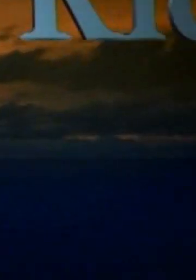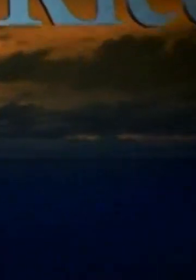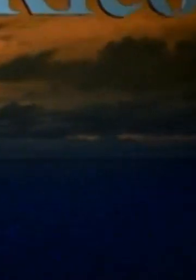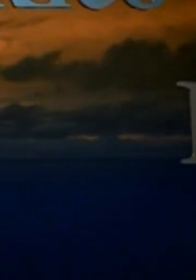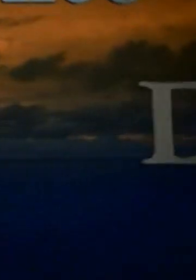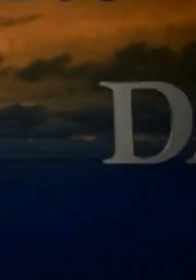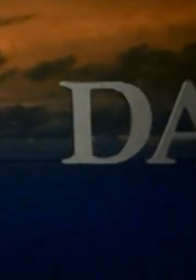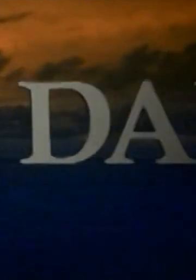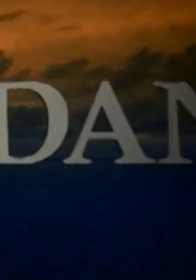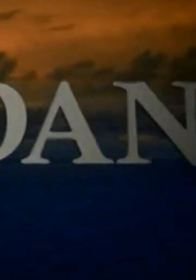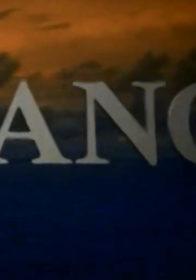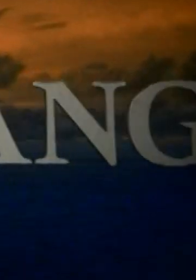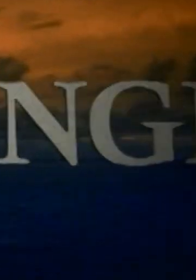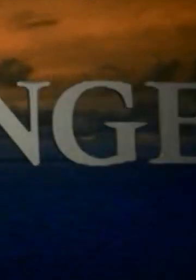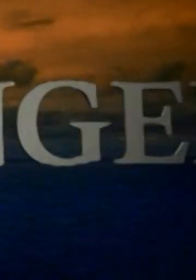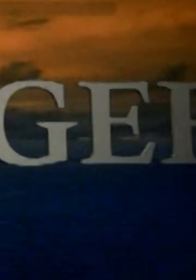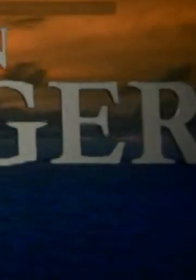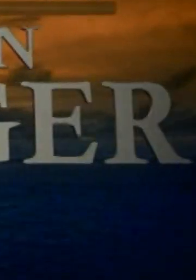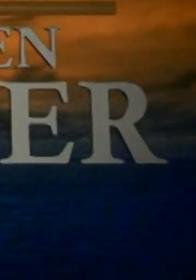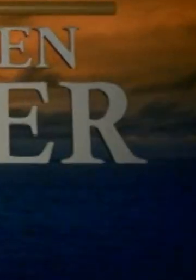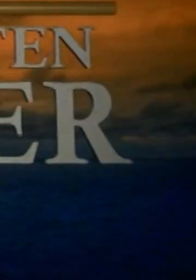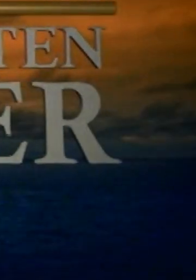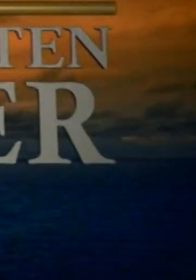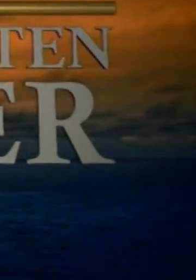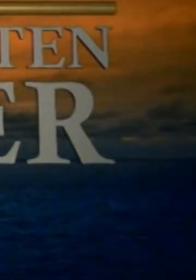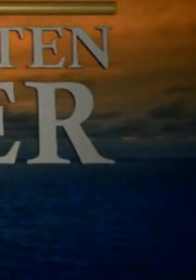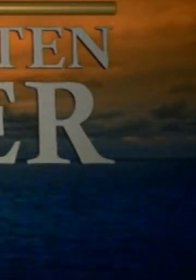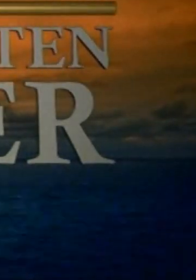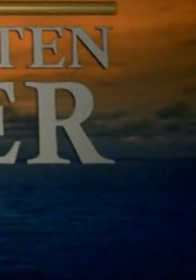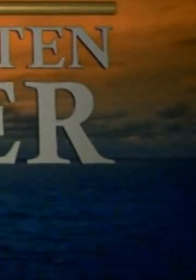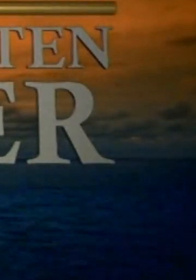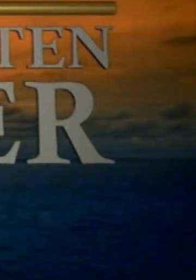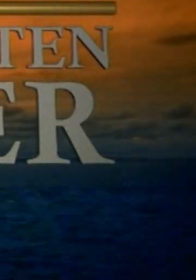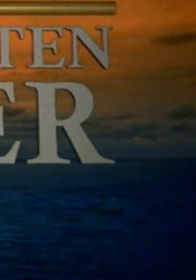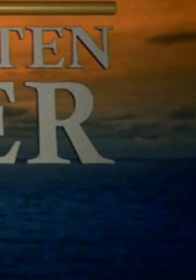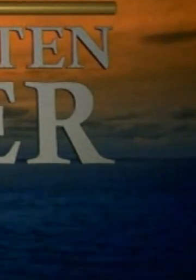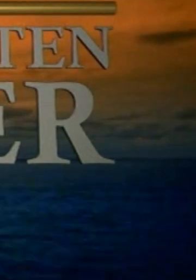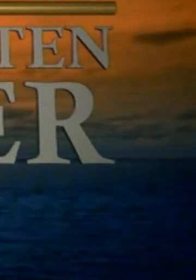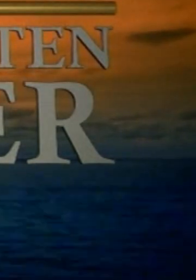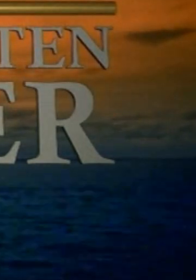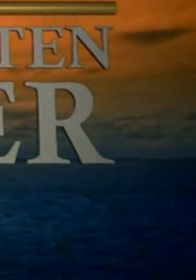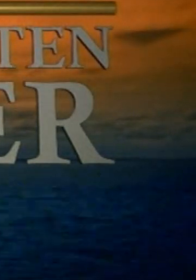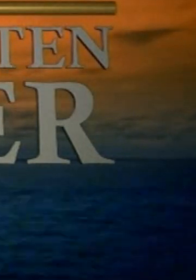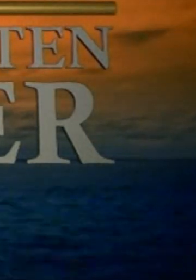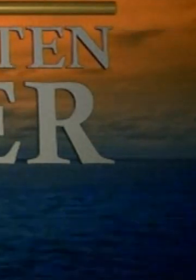Tsunami in Puerto Rico, the forgotten danger.